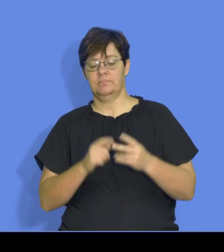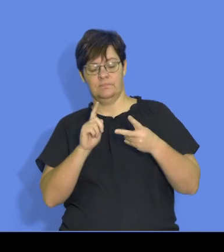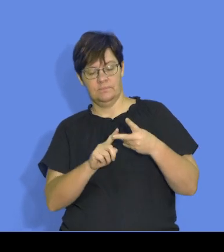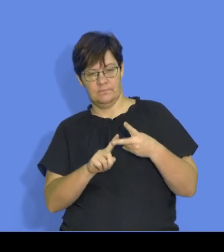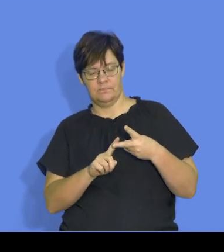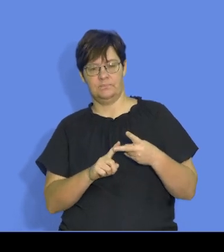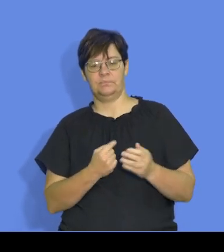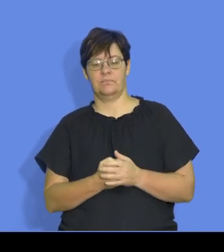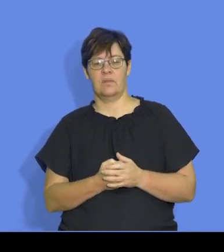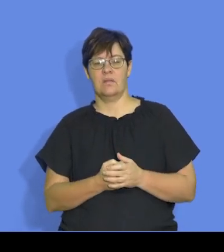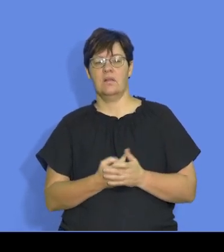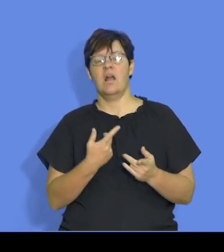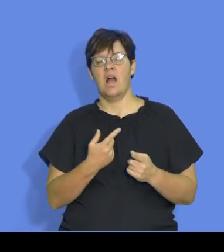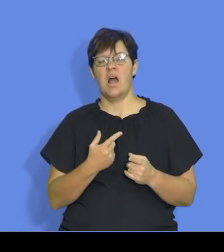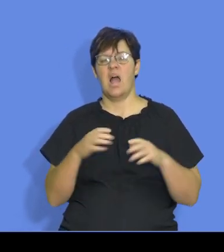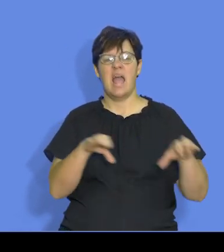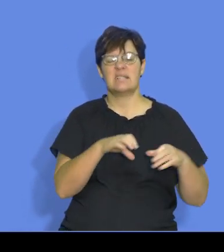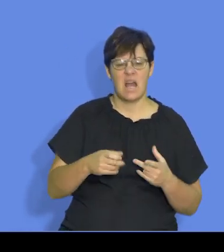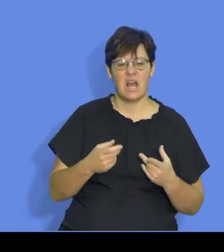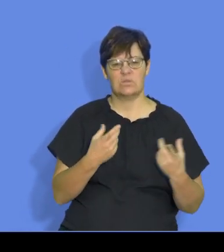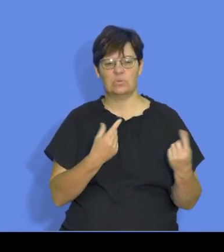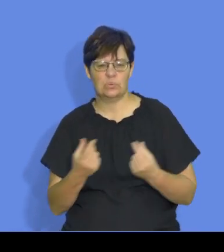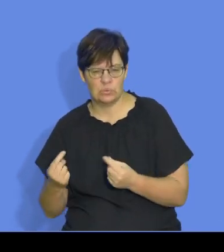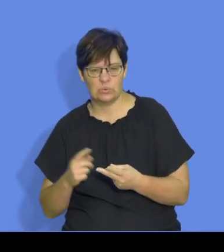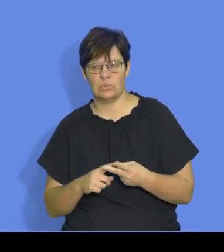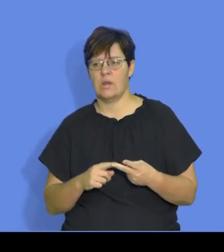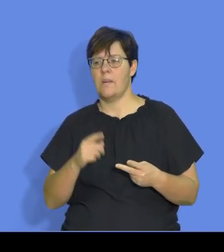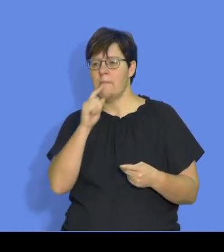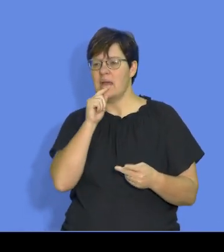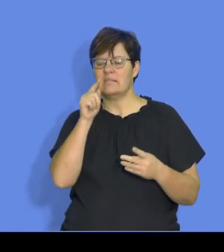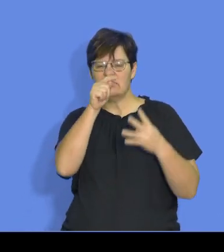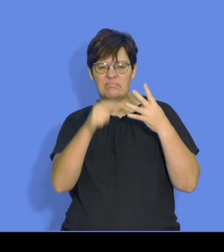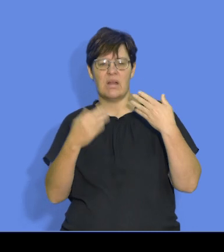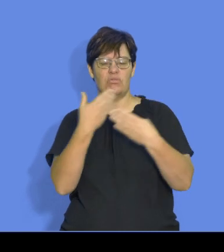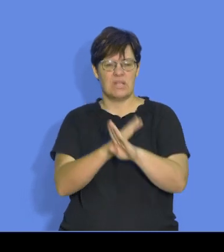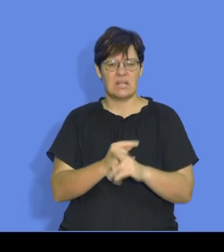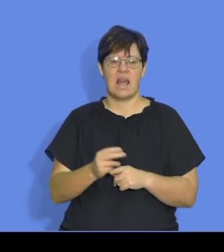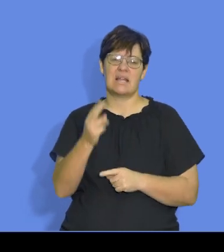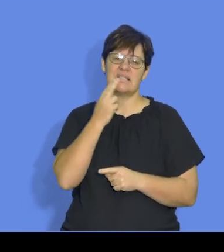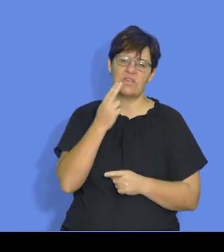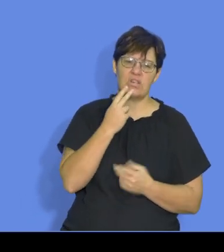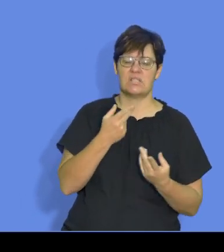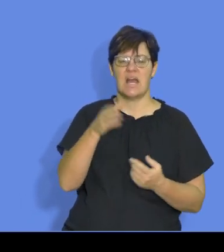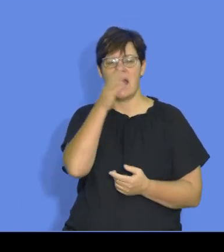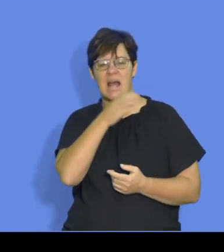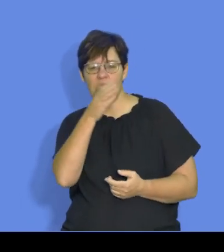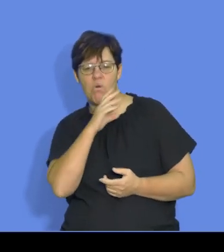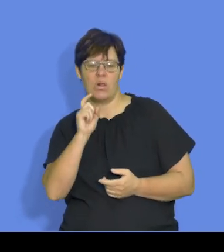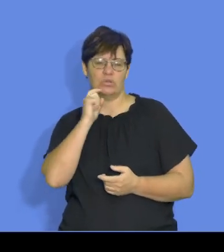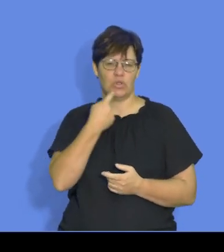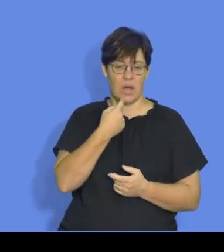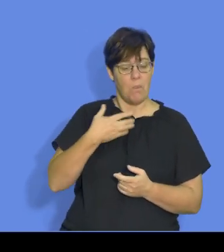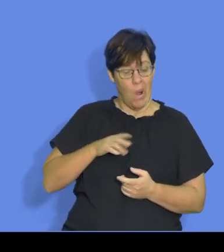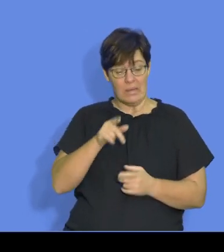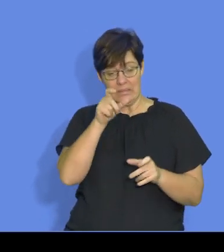duties levied on certain items that the government wishes to restrict, for example, cigarettes, alcohol, and sugar. So these